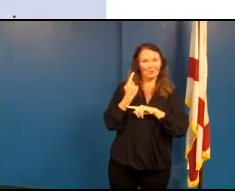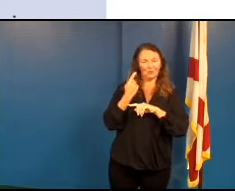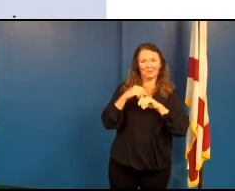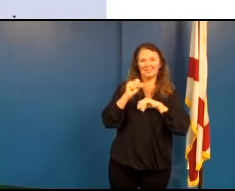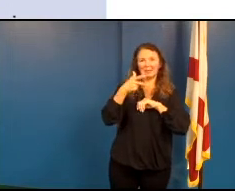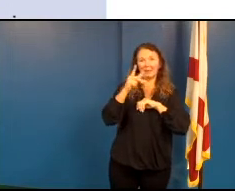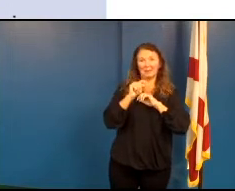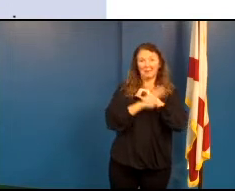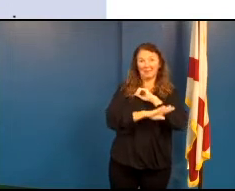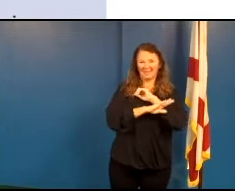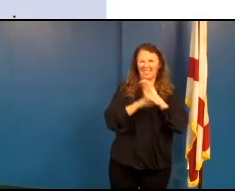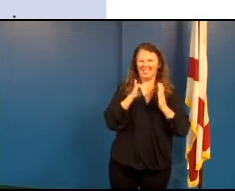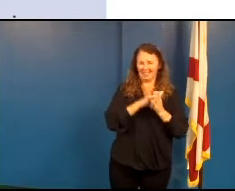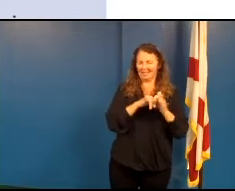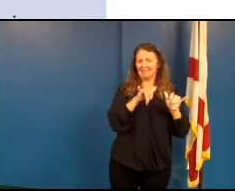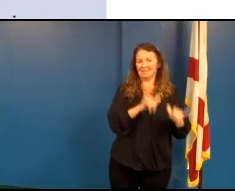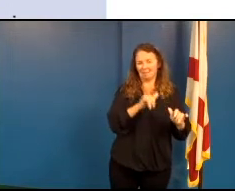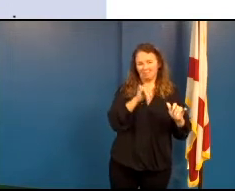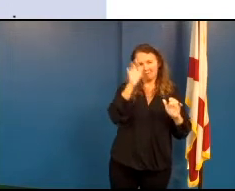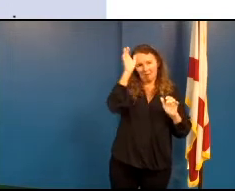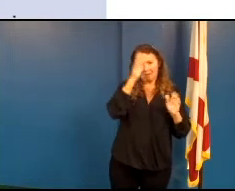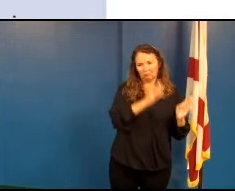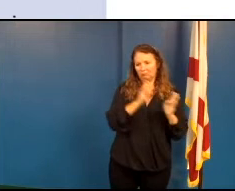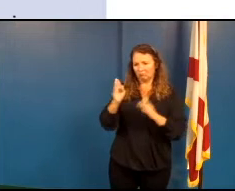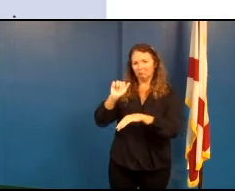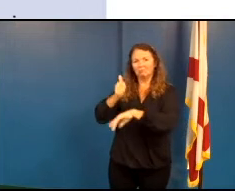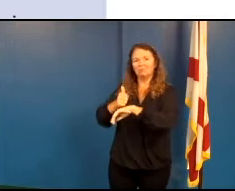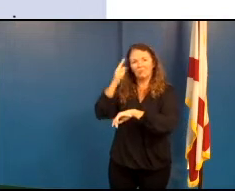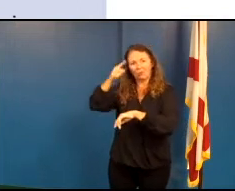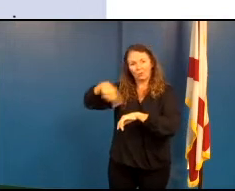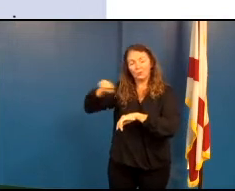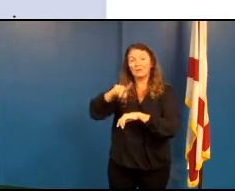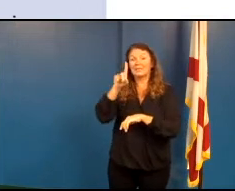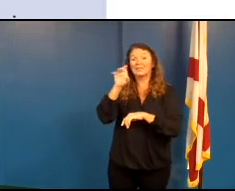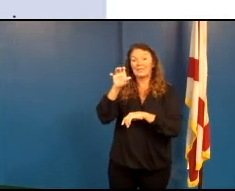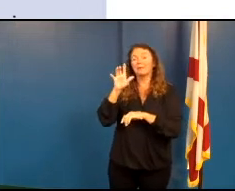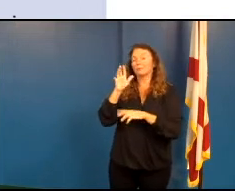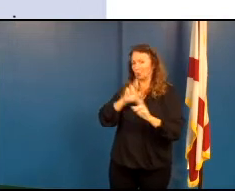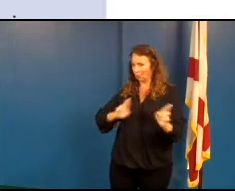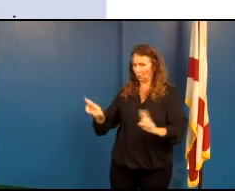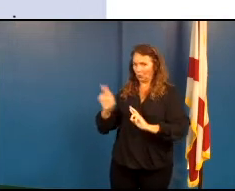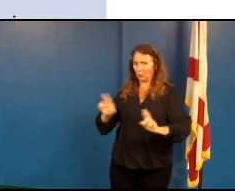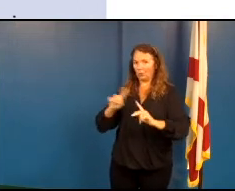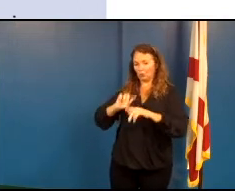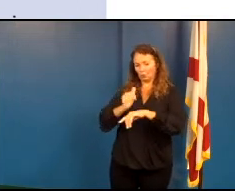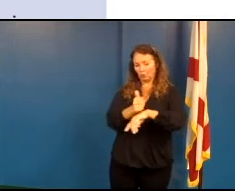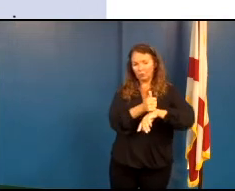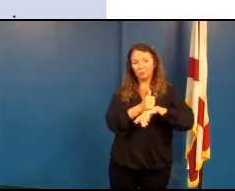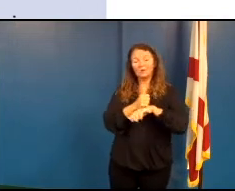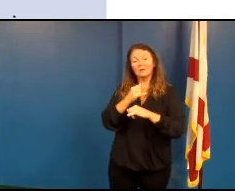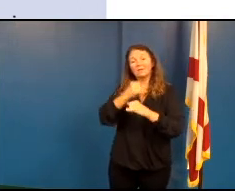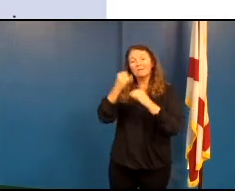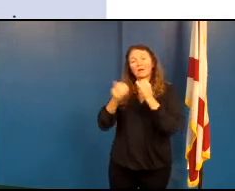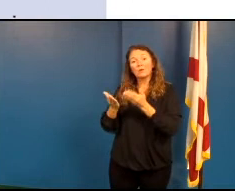in September. So we are on track to bring to you in December a final